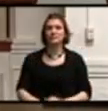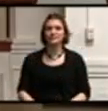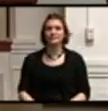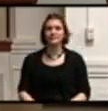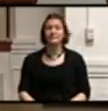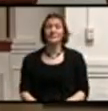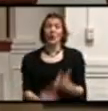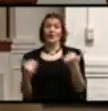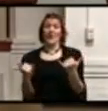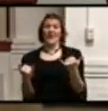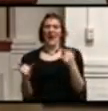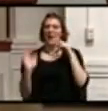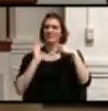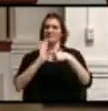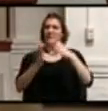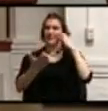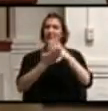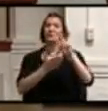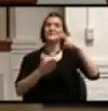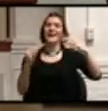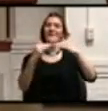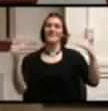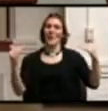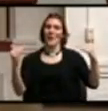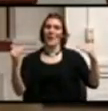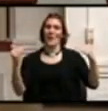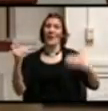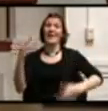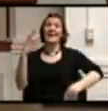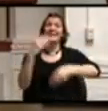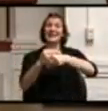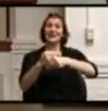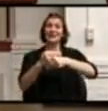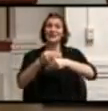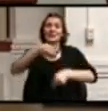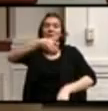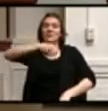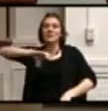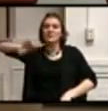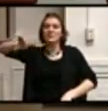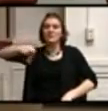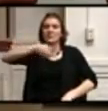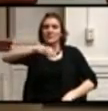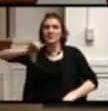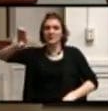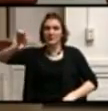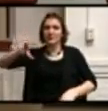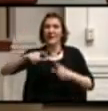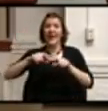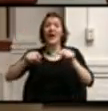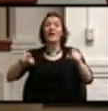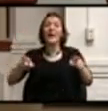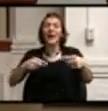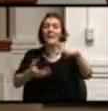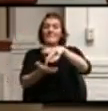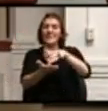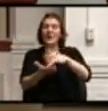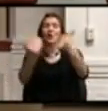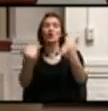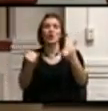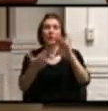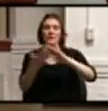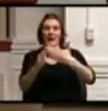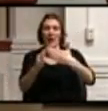So this is the second floor. The addition is here, and this is the existing town hall, all at the same